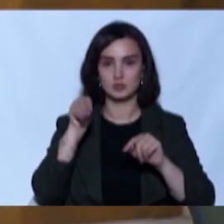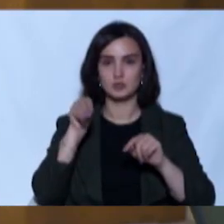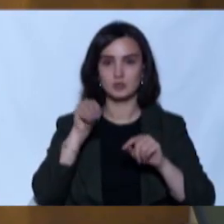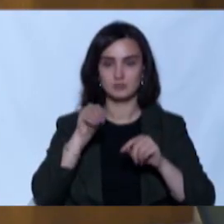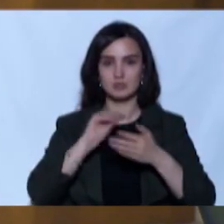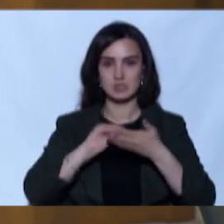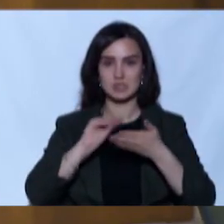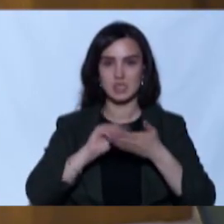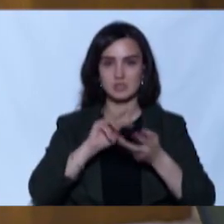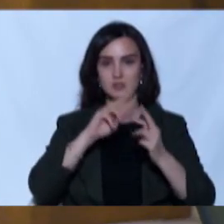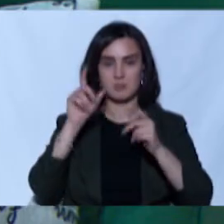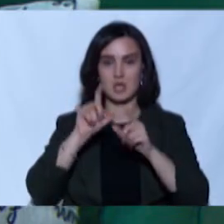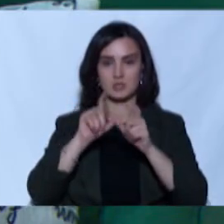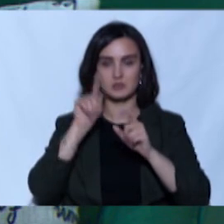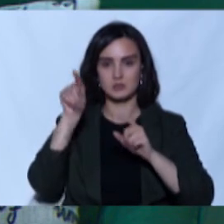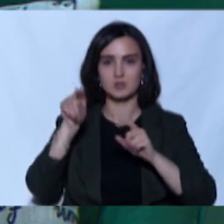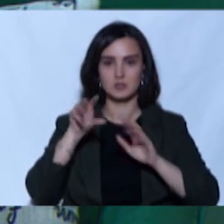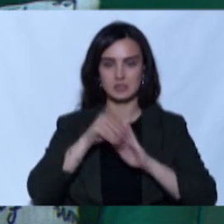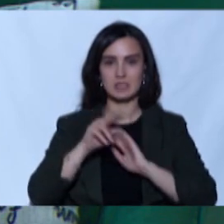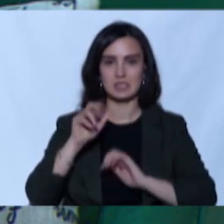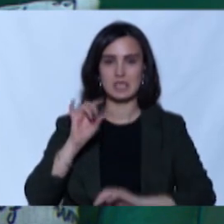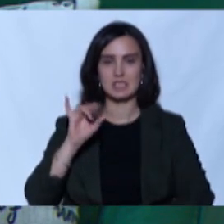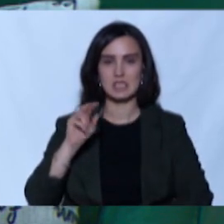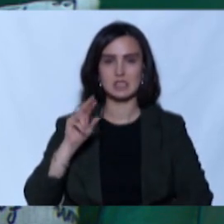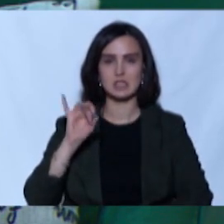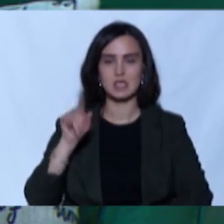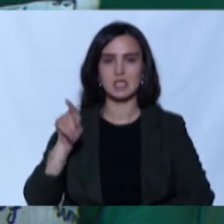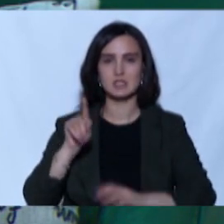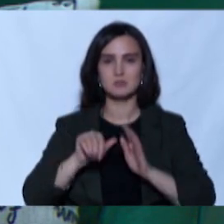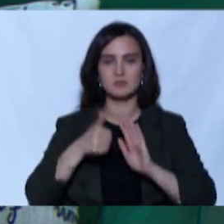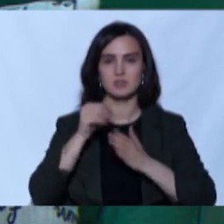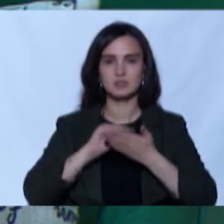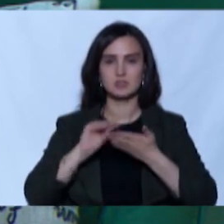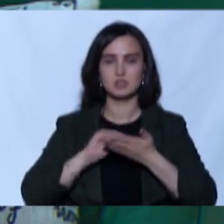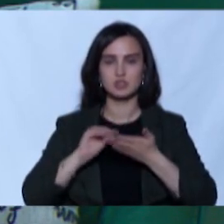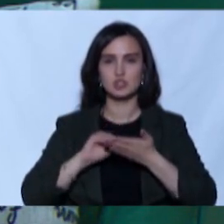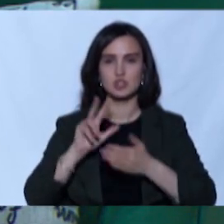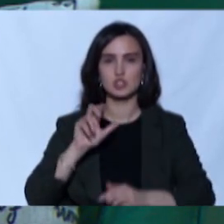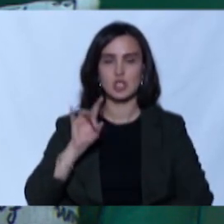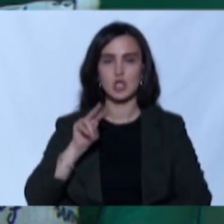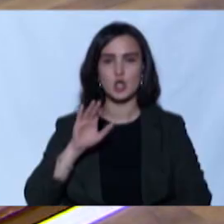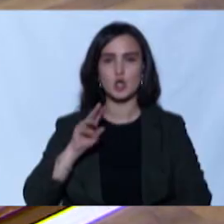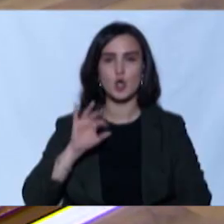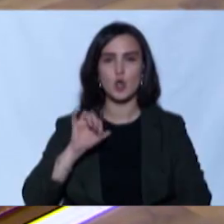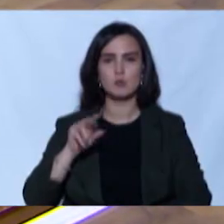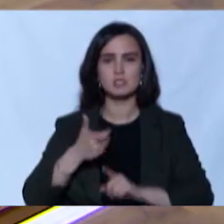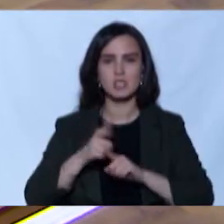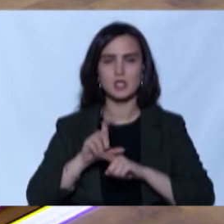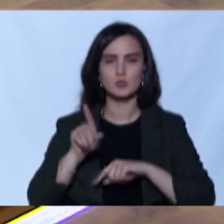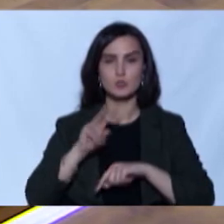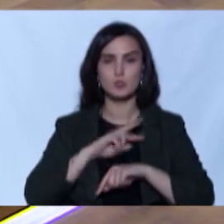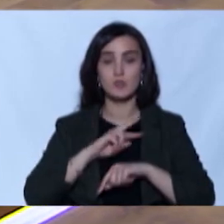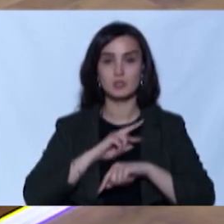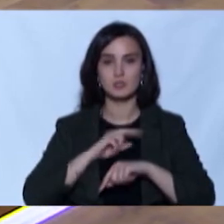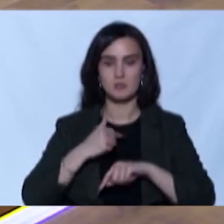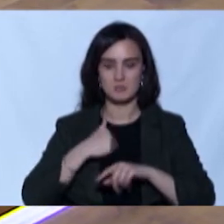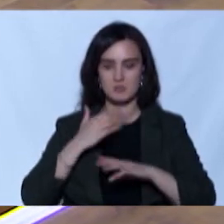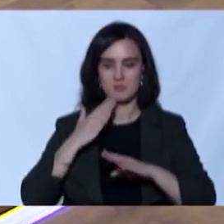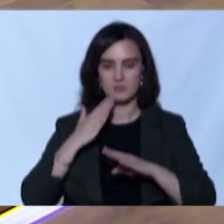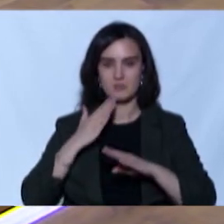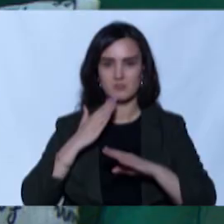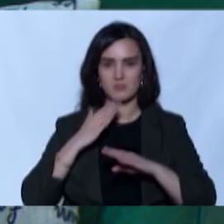read Conan Doyle's first edition of Sherlock Holmes and loved it so much that they said, I have to get